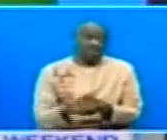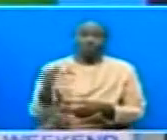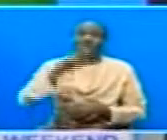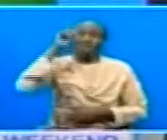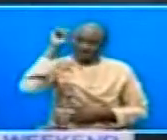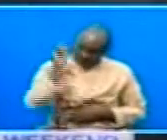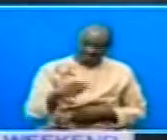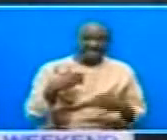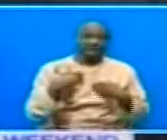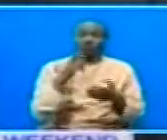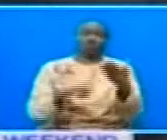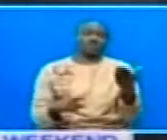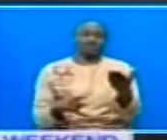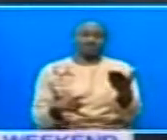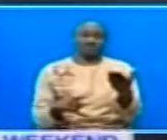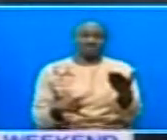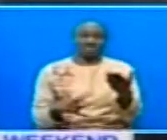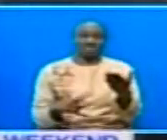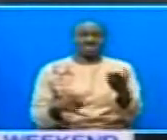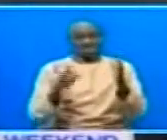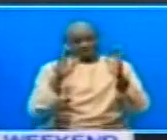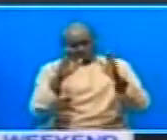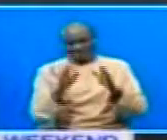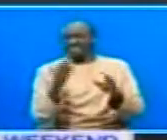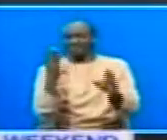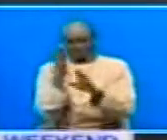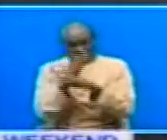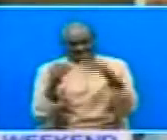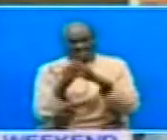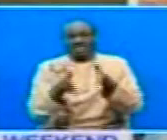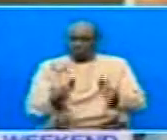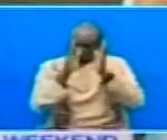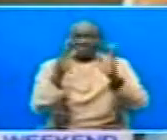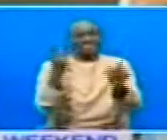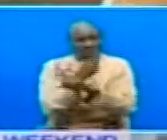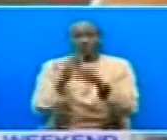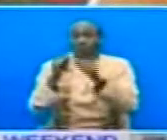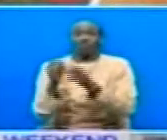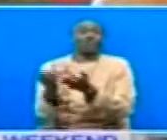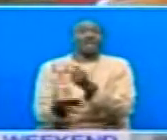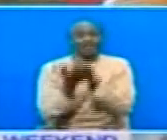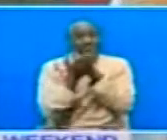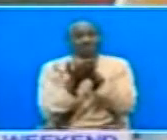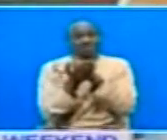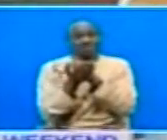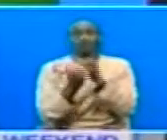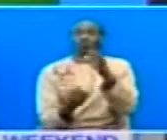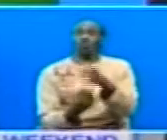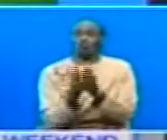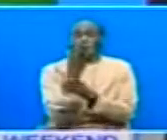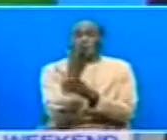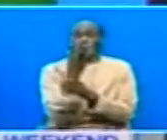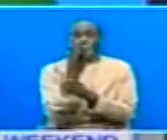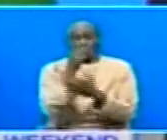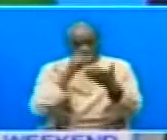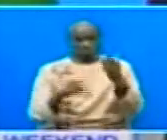must put in place the necessary infrastructure that will facilitate the growth that